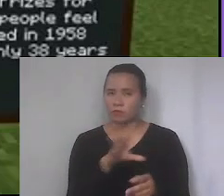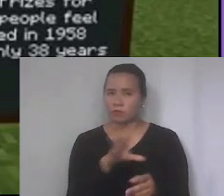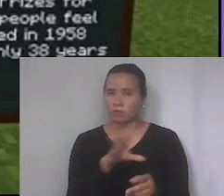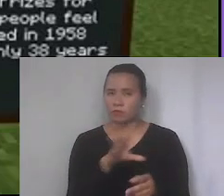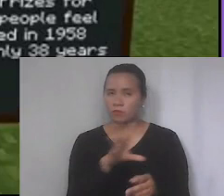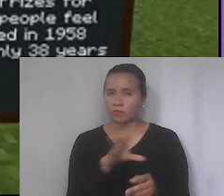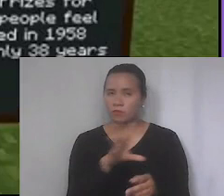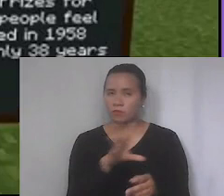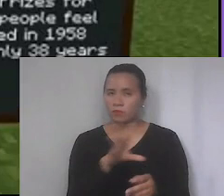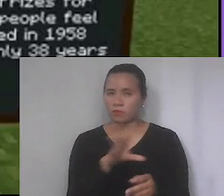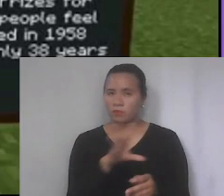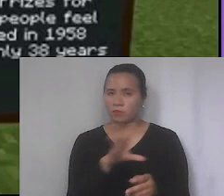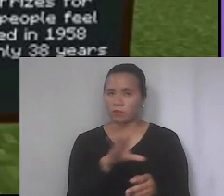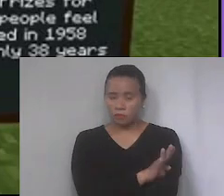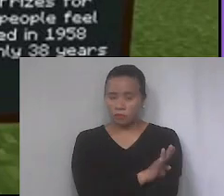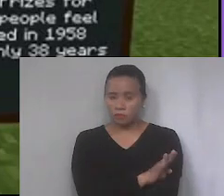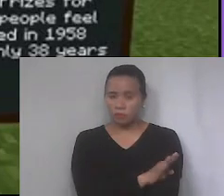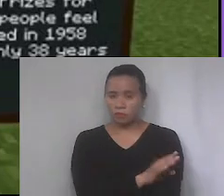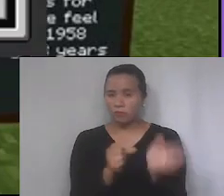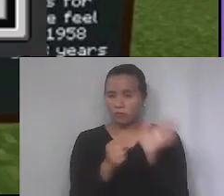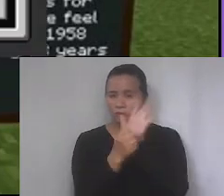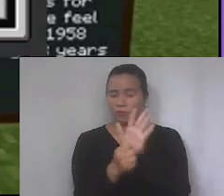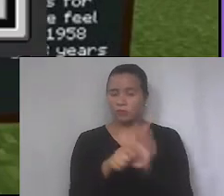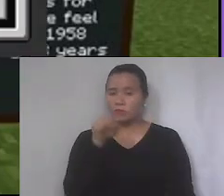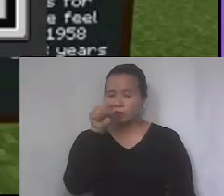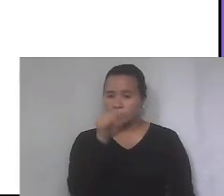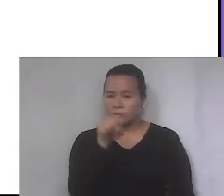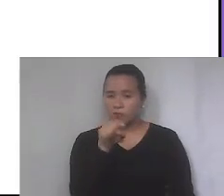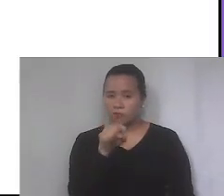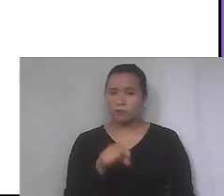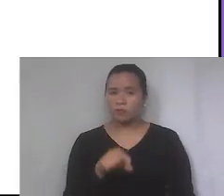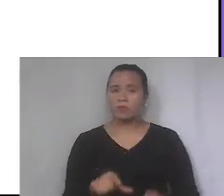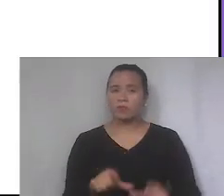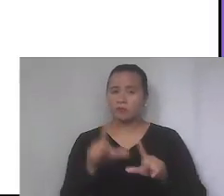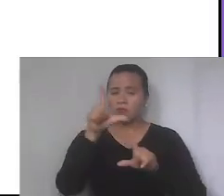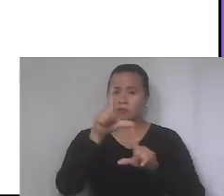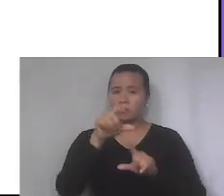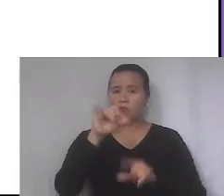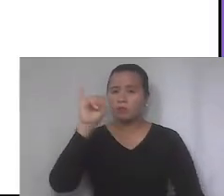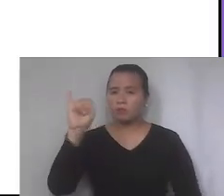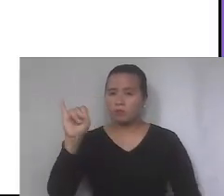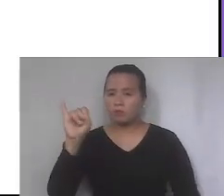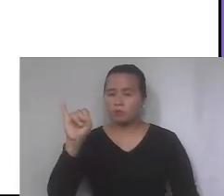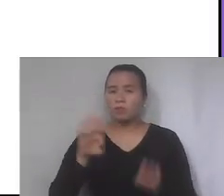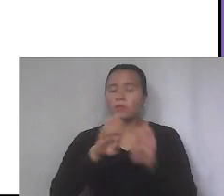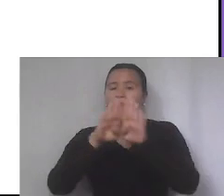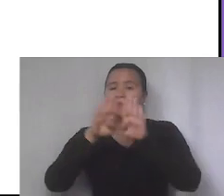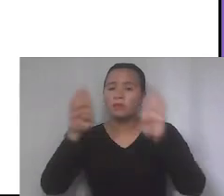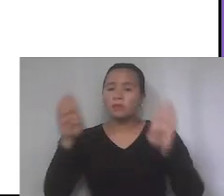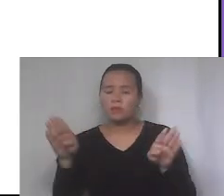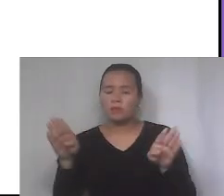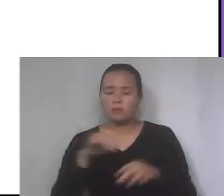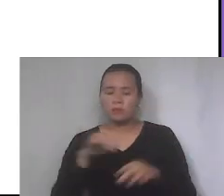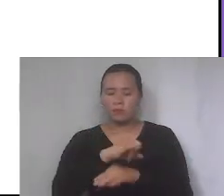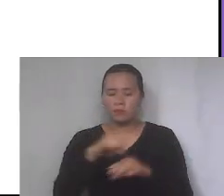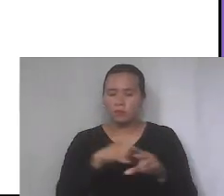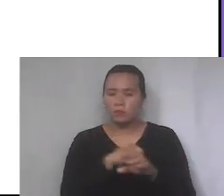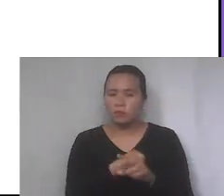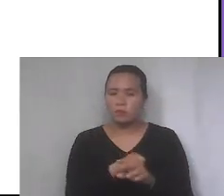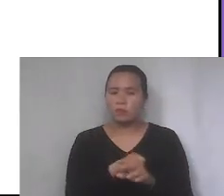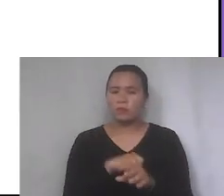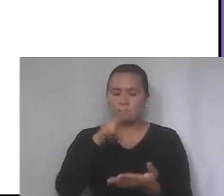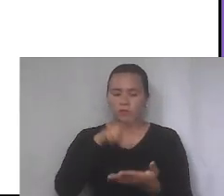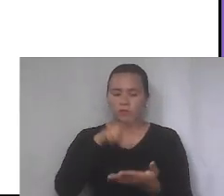book and quill or the portfolio and you are looking at the board or sign, just press letter I on